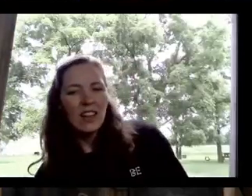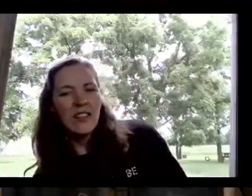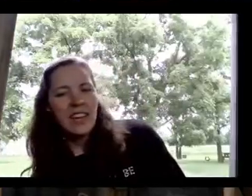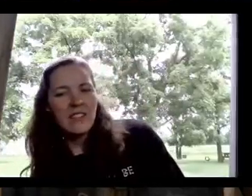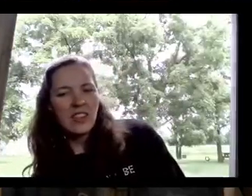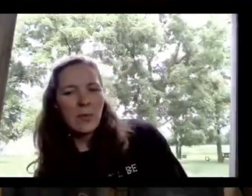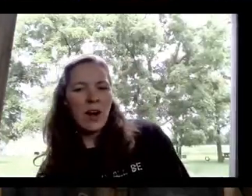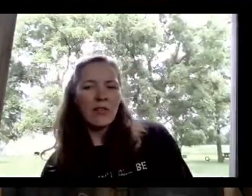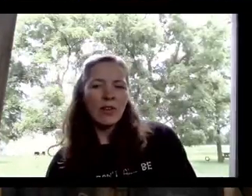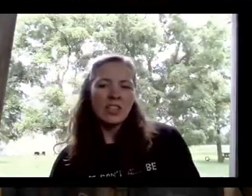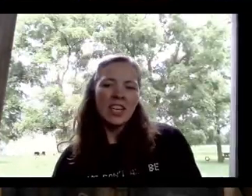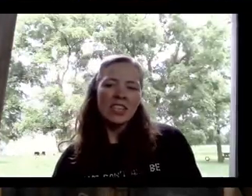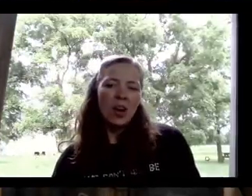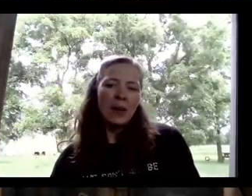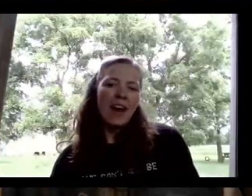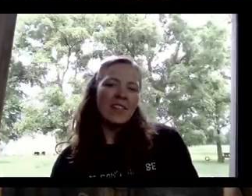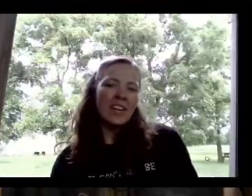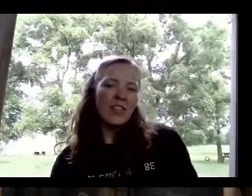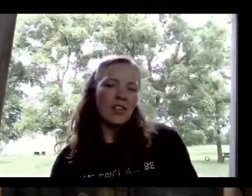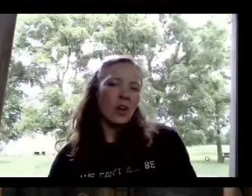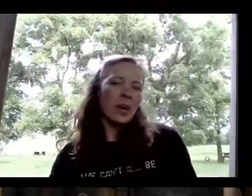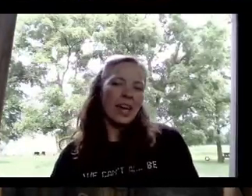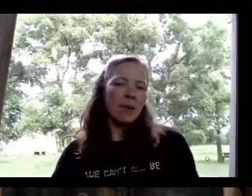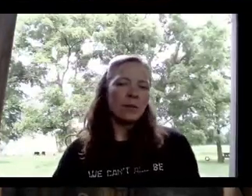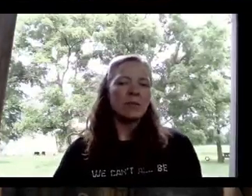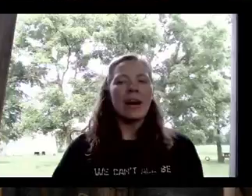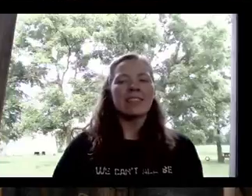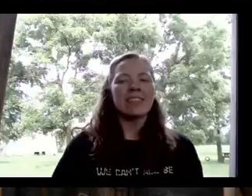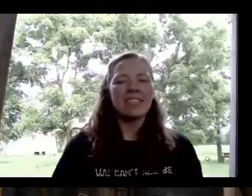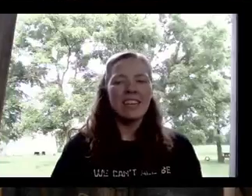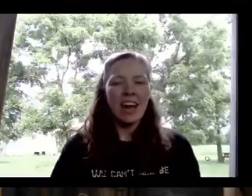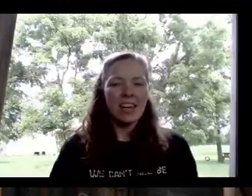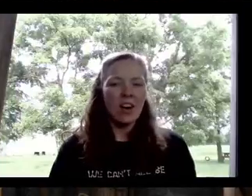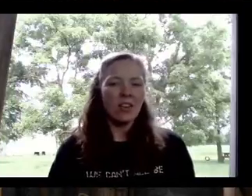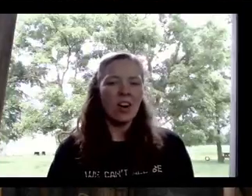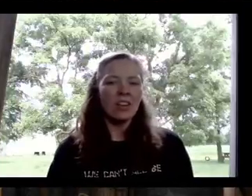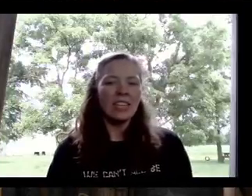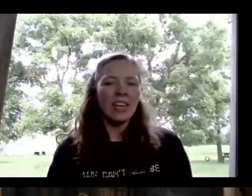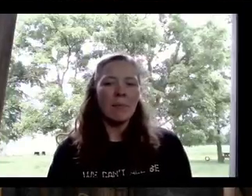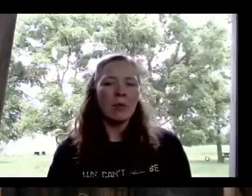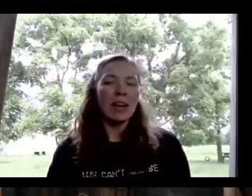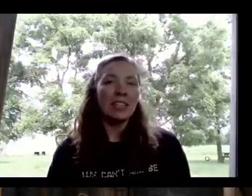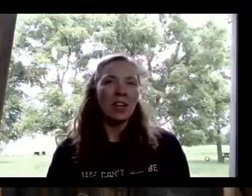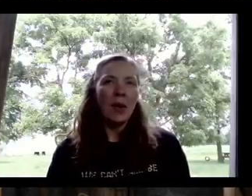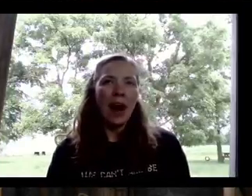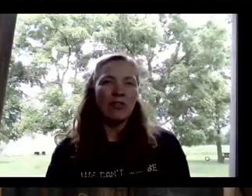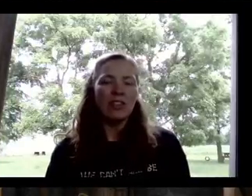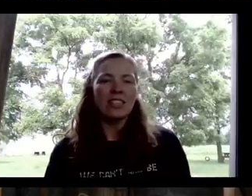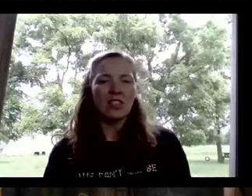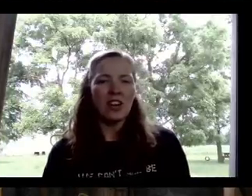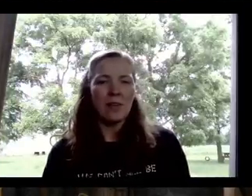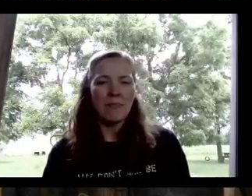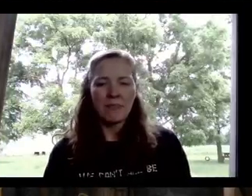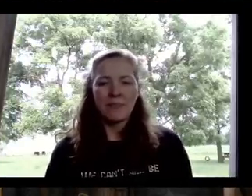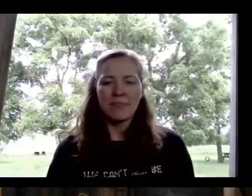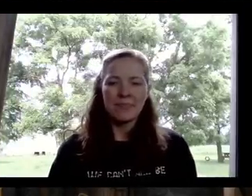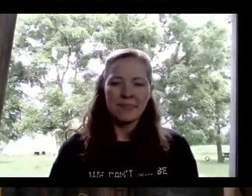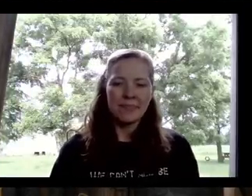Jason Sullivan of Shamrock Forge says, I'll be having another go at Cable Damascus tonight. Got it all cleaned up and ready to go after this